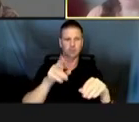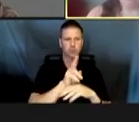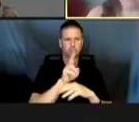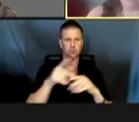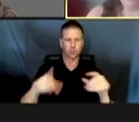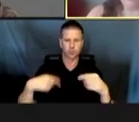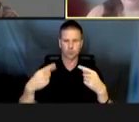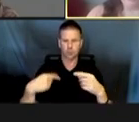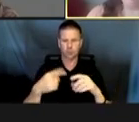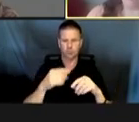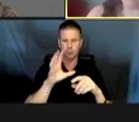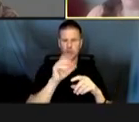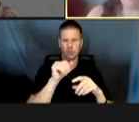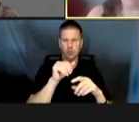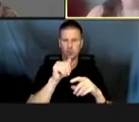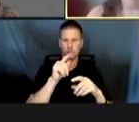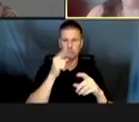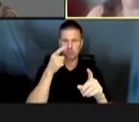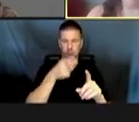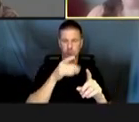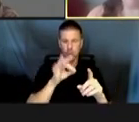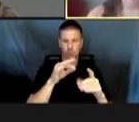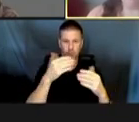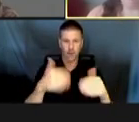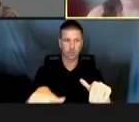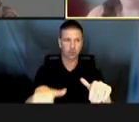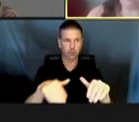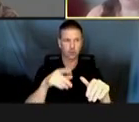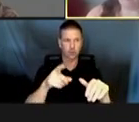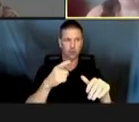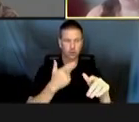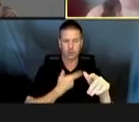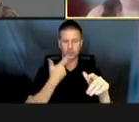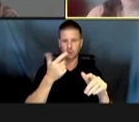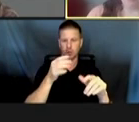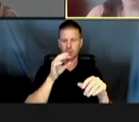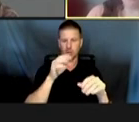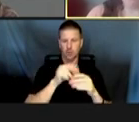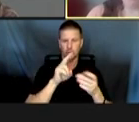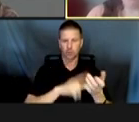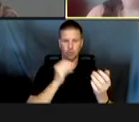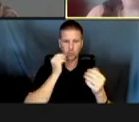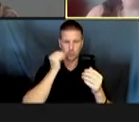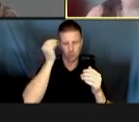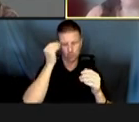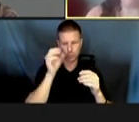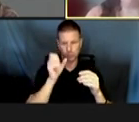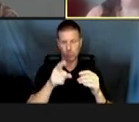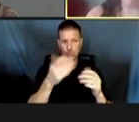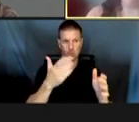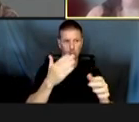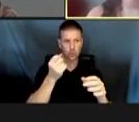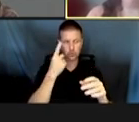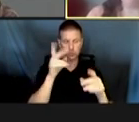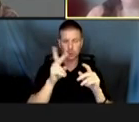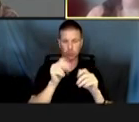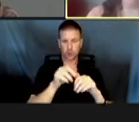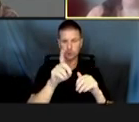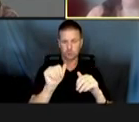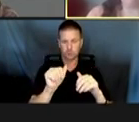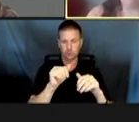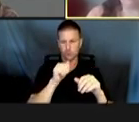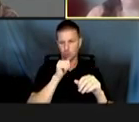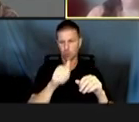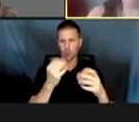wheelchair. And at the point of the amputation, she was living in a nursing home. So you may understand that people with disabilities